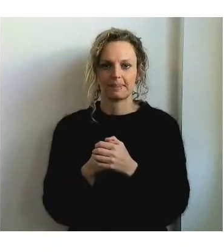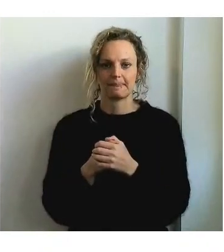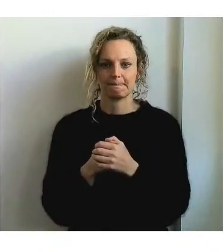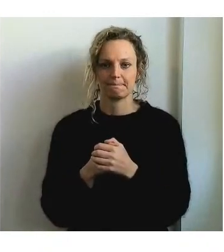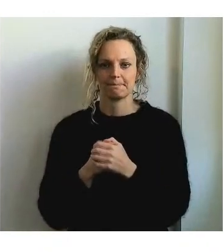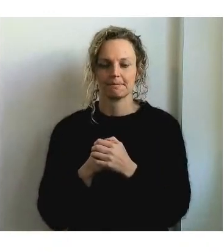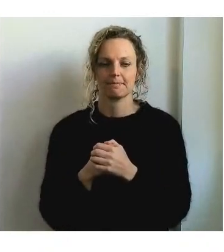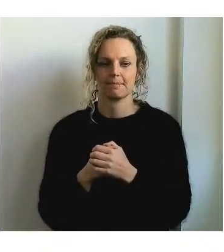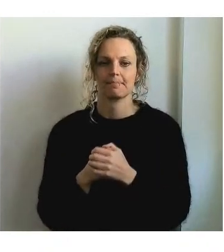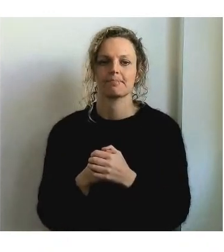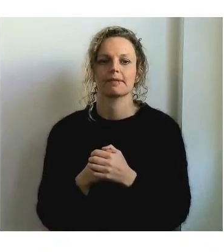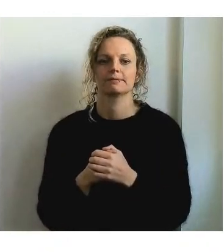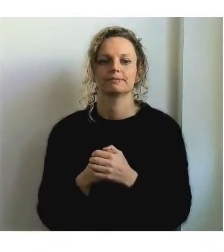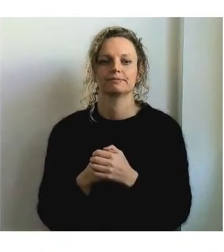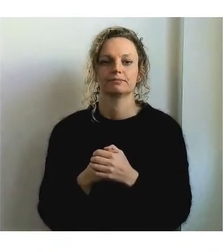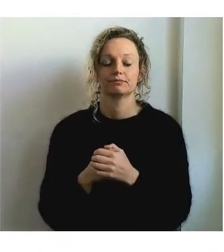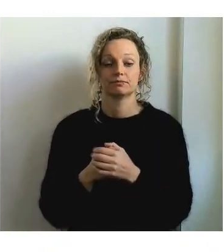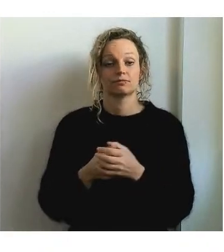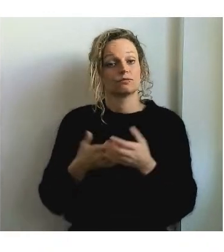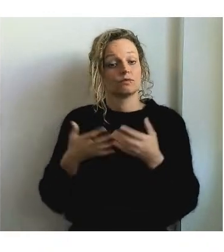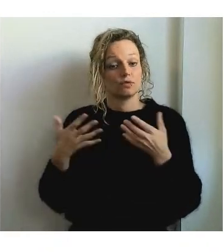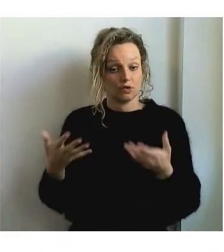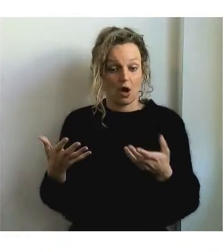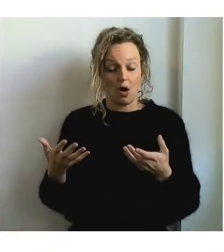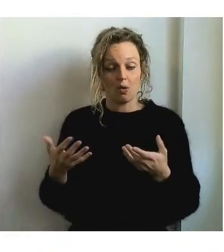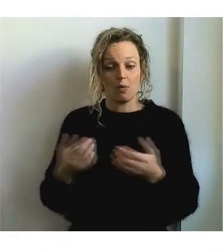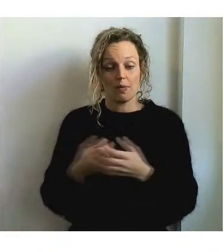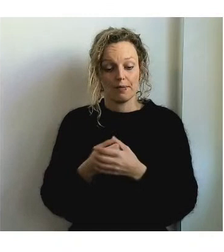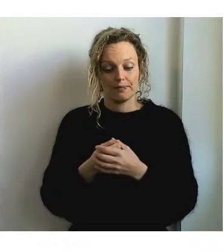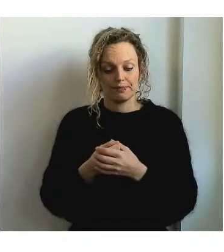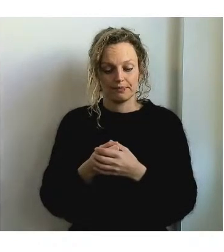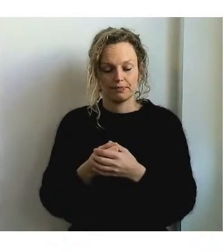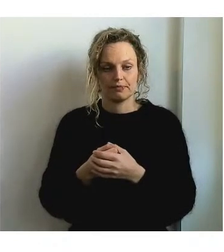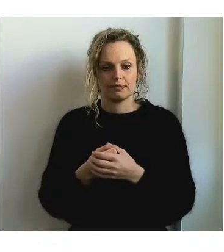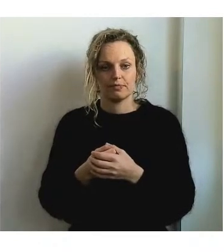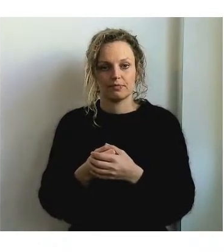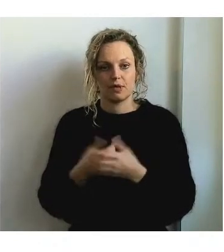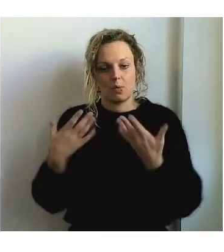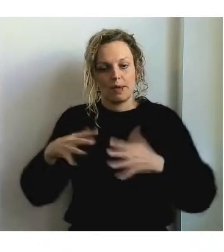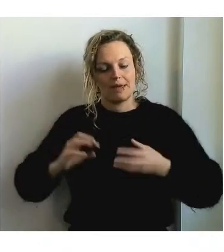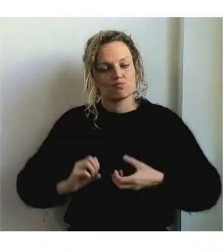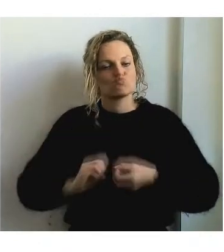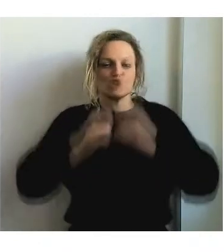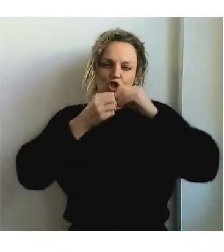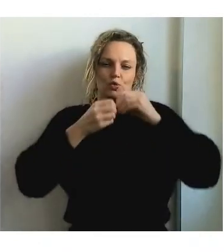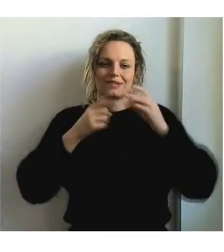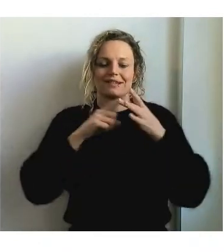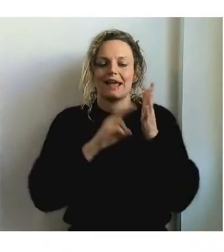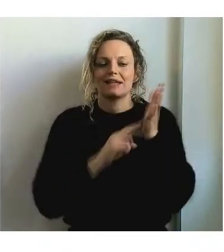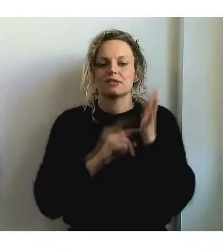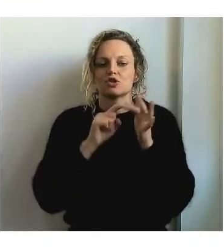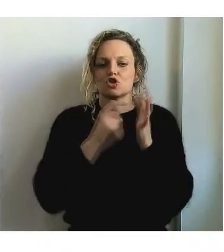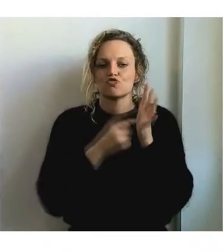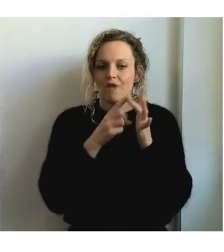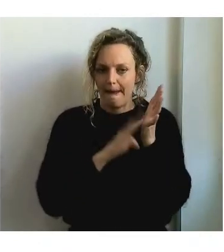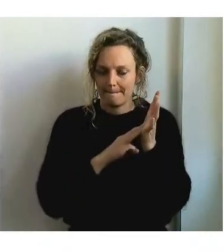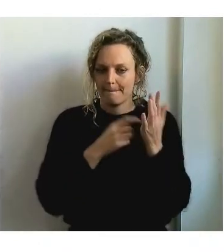already shared is we produced an interim report which sets out some of the